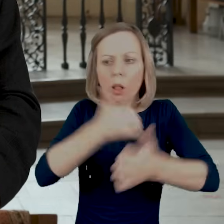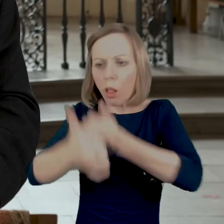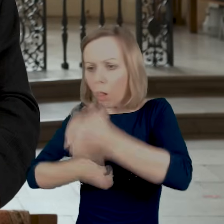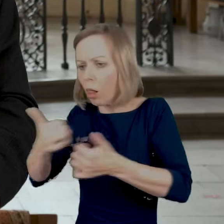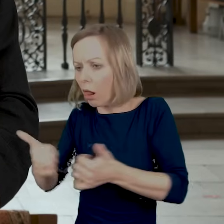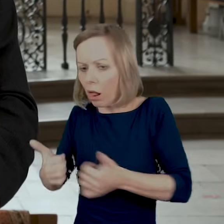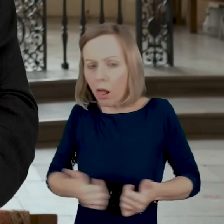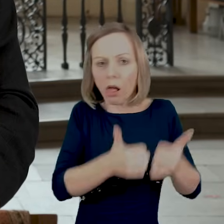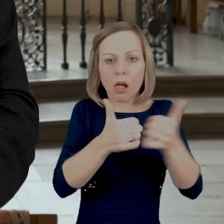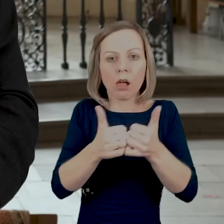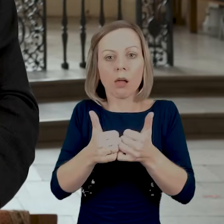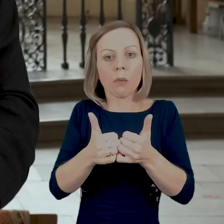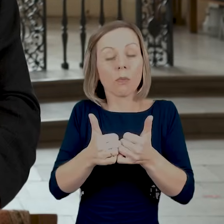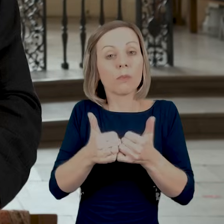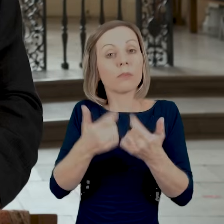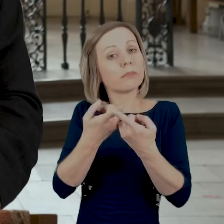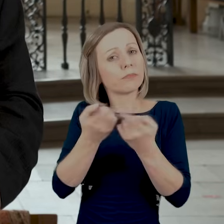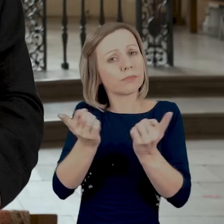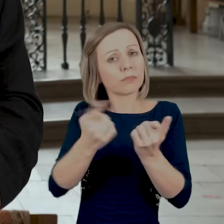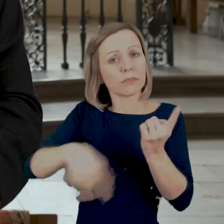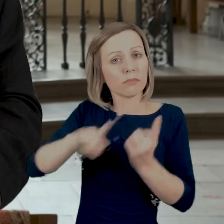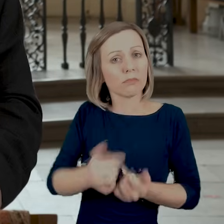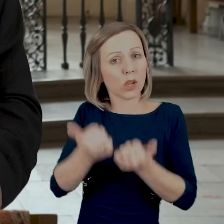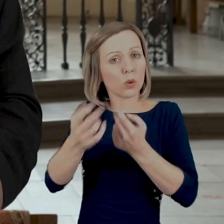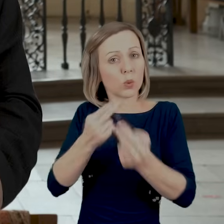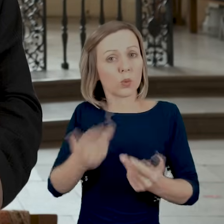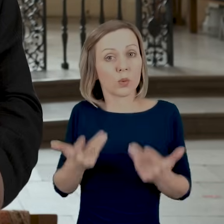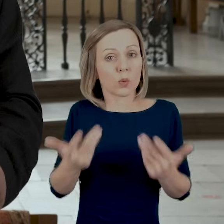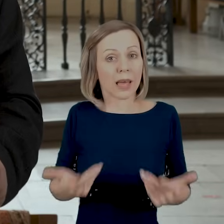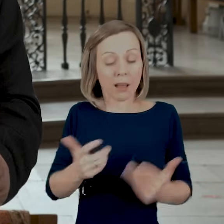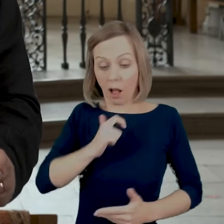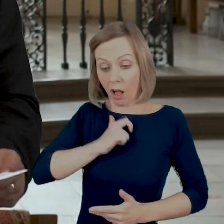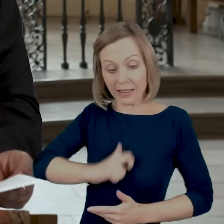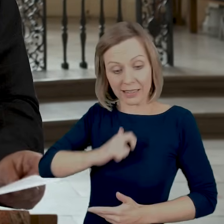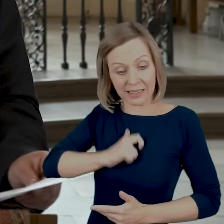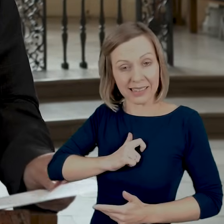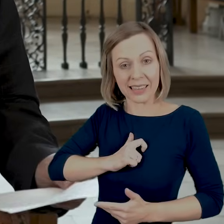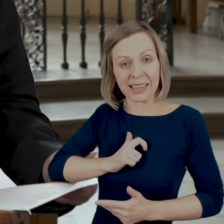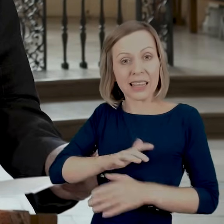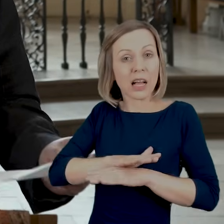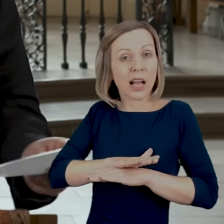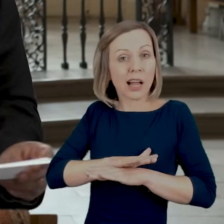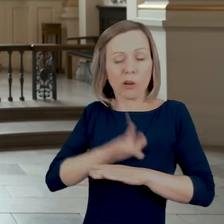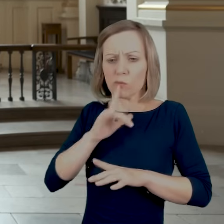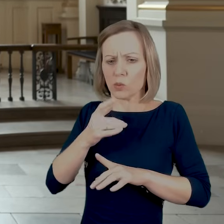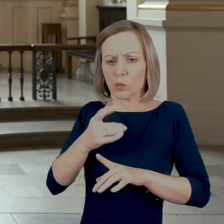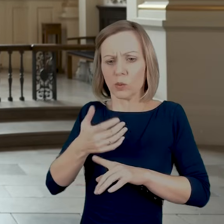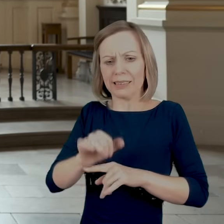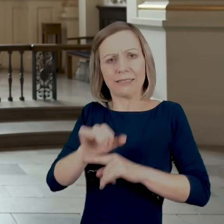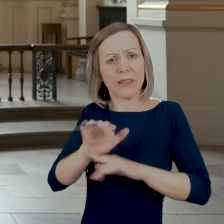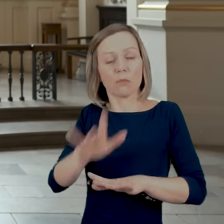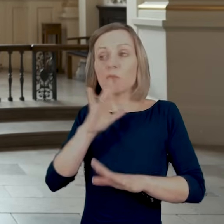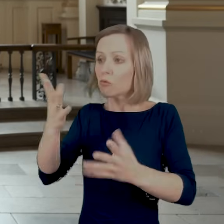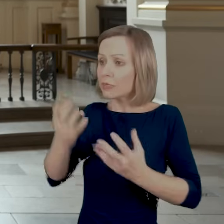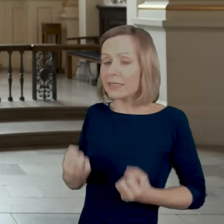of identities competing for recognition and affirmation. Hear the good news of All Saints. Identity